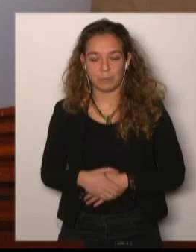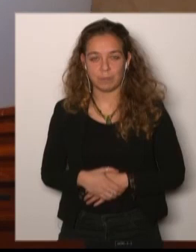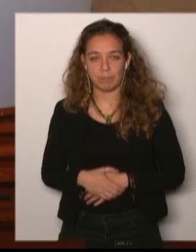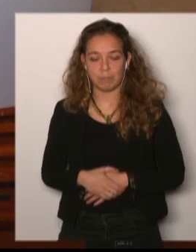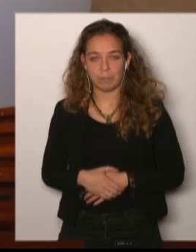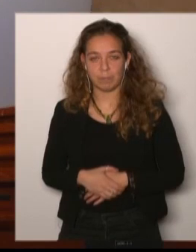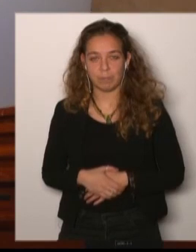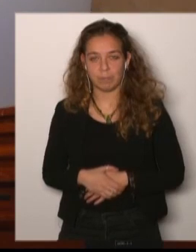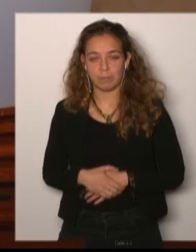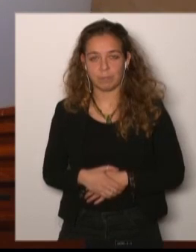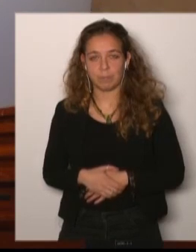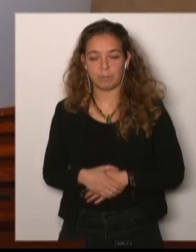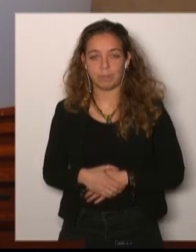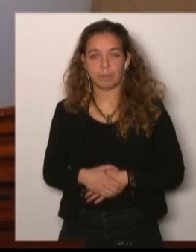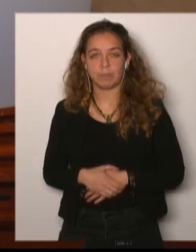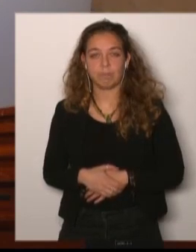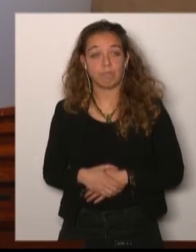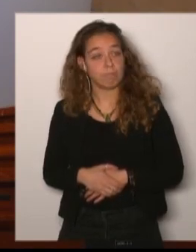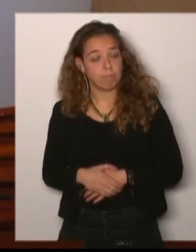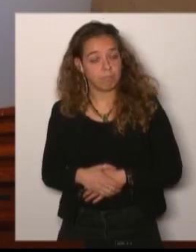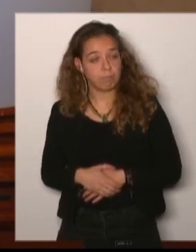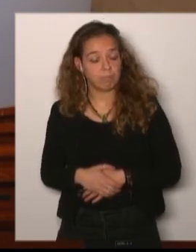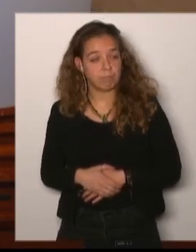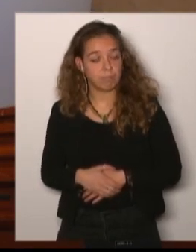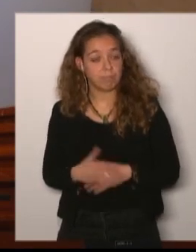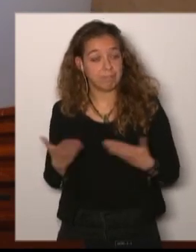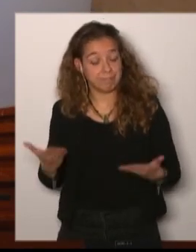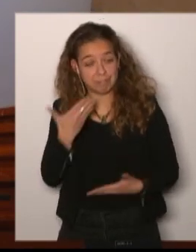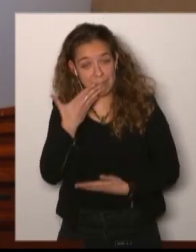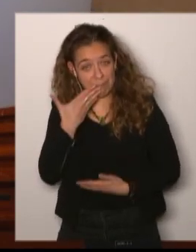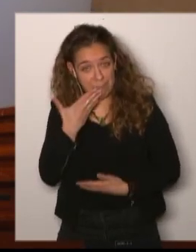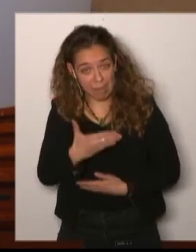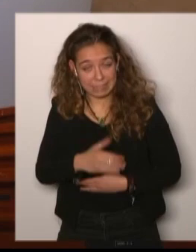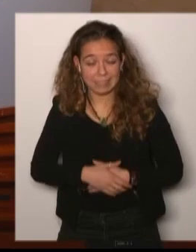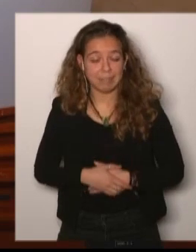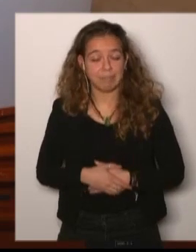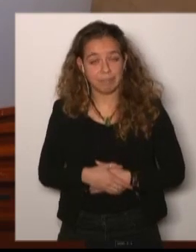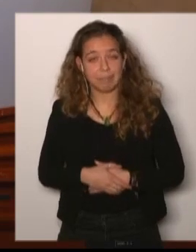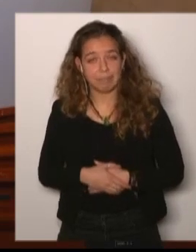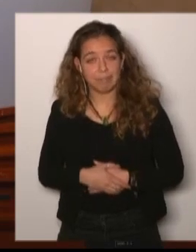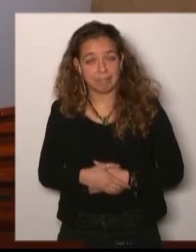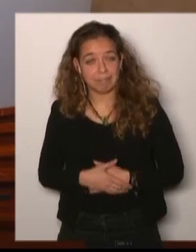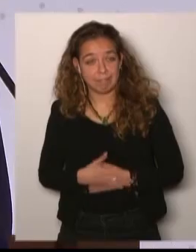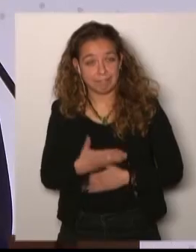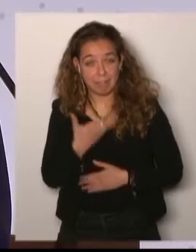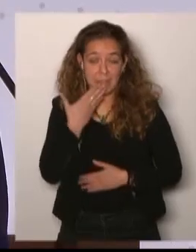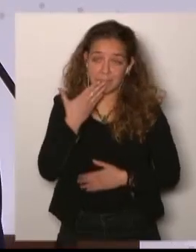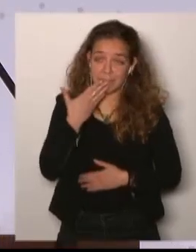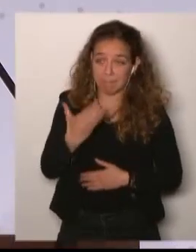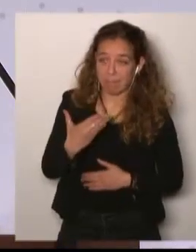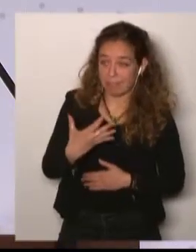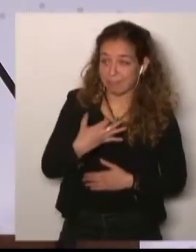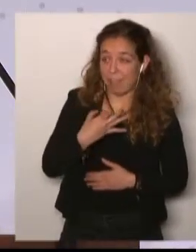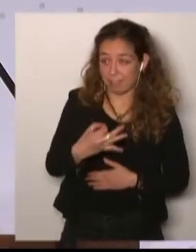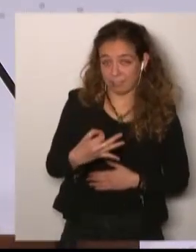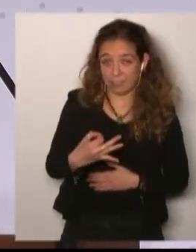It's your turn, John. So thank you very much, and thank you for the invitation to speak to you today. I wanted to explain in a few words about the Europe